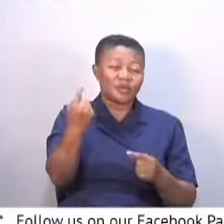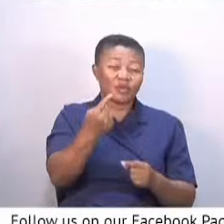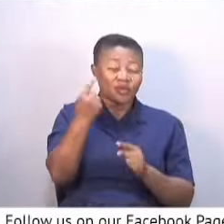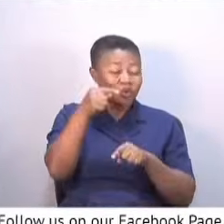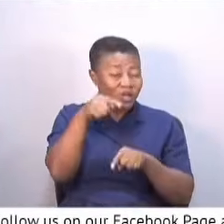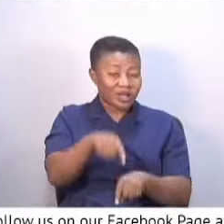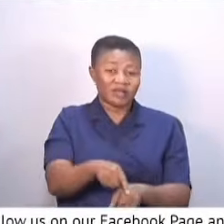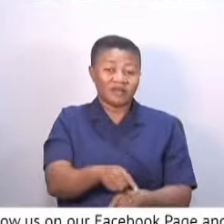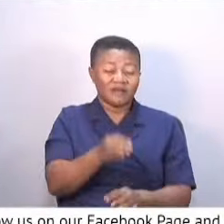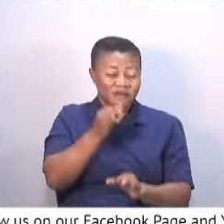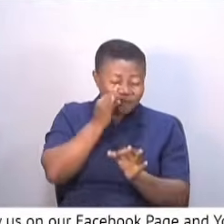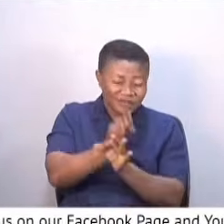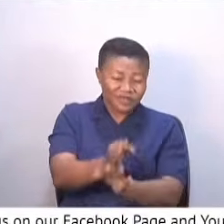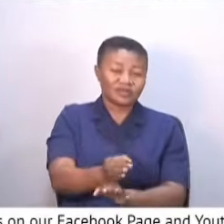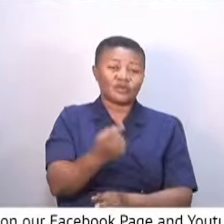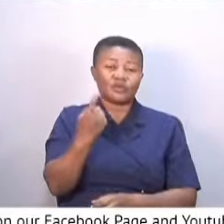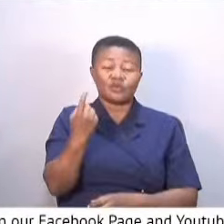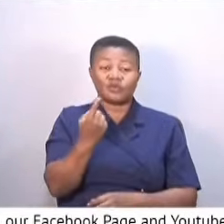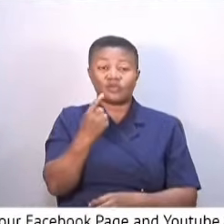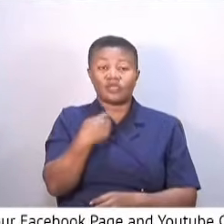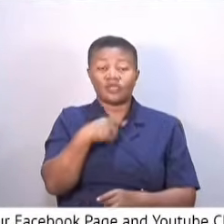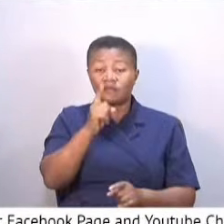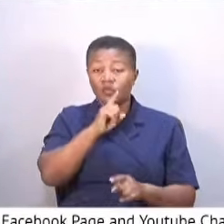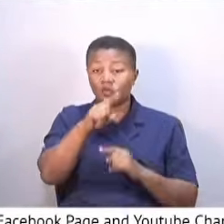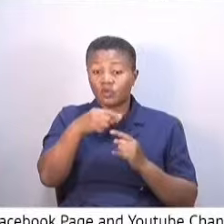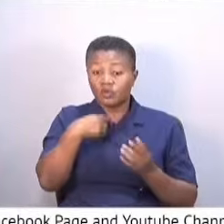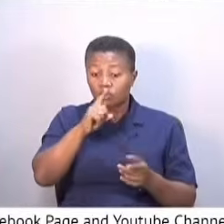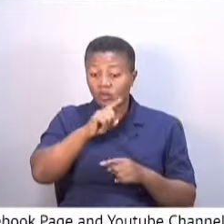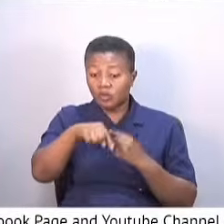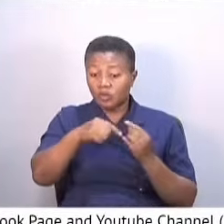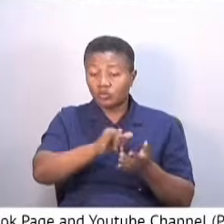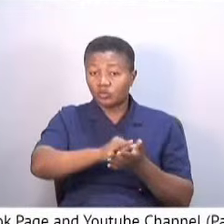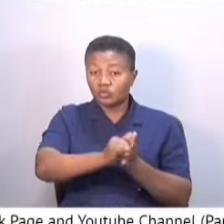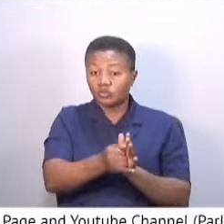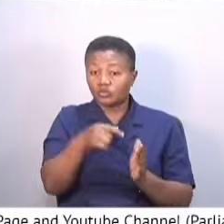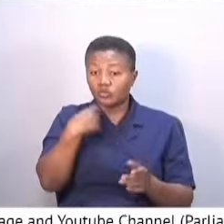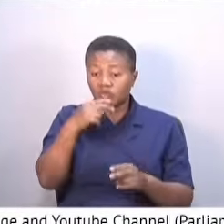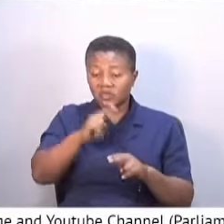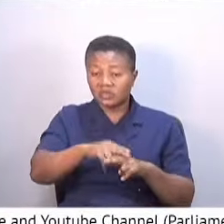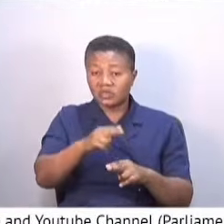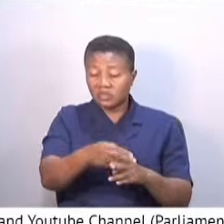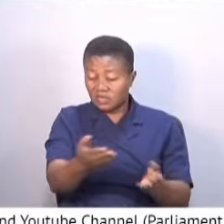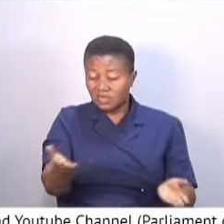Mr. Speaker was very punctual. I'm talking of those who are sitting here and can vote